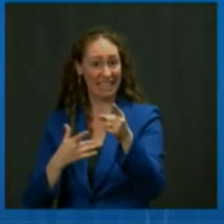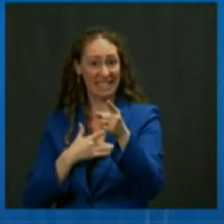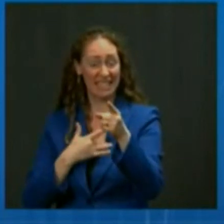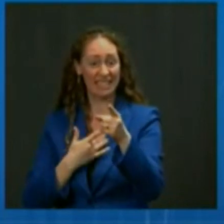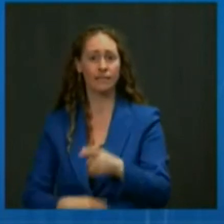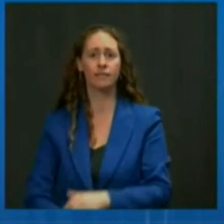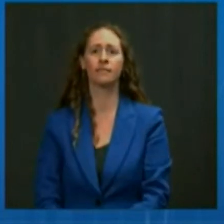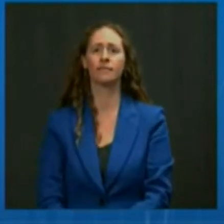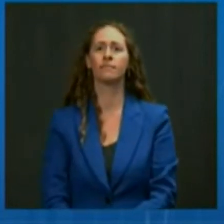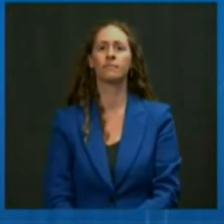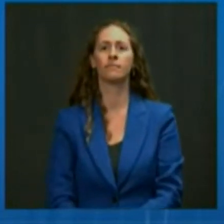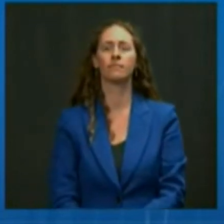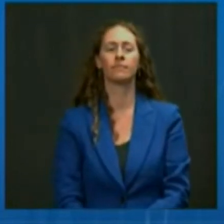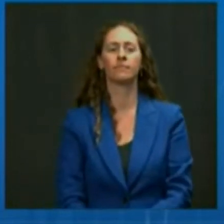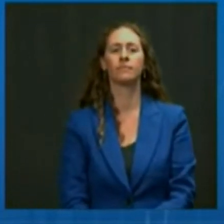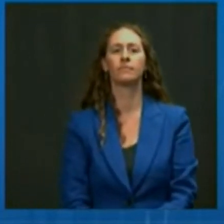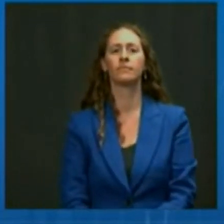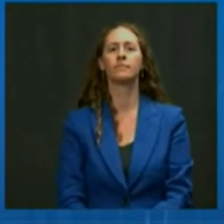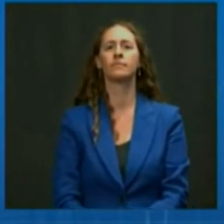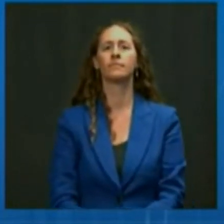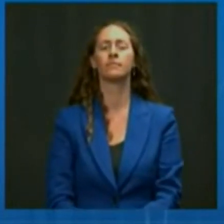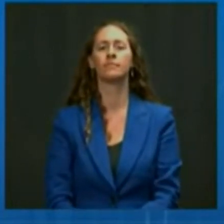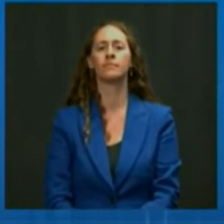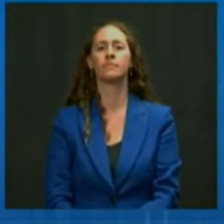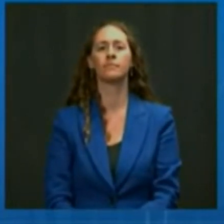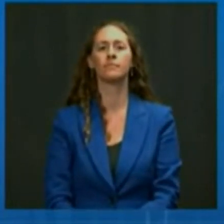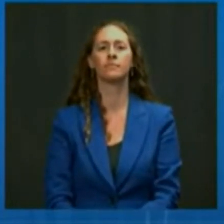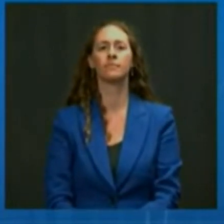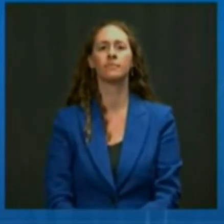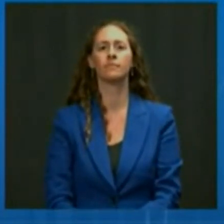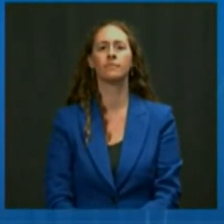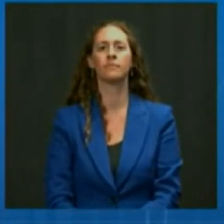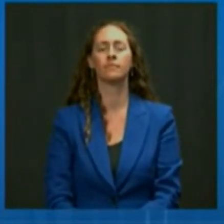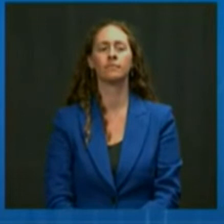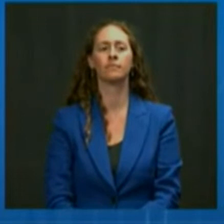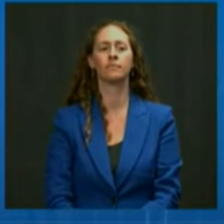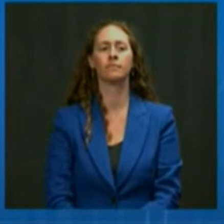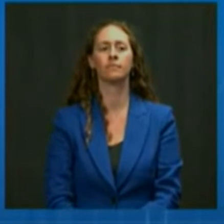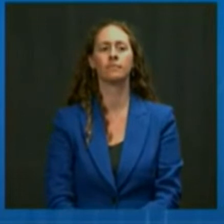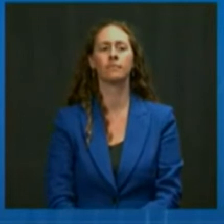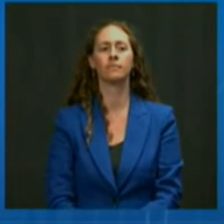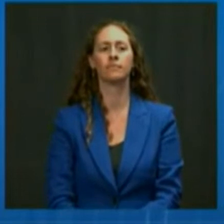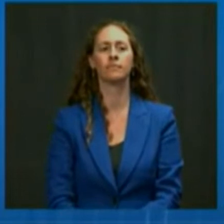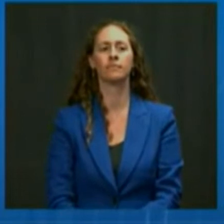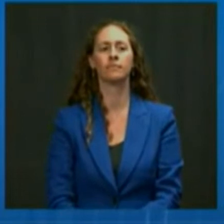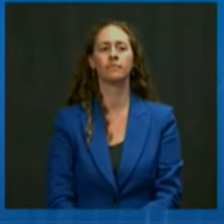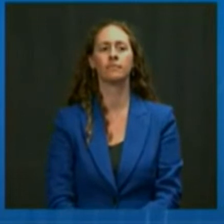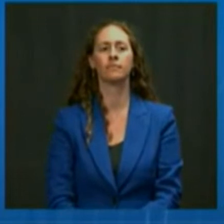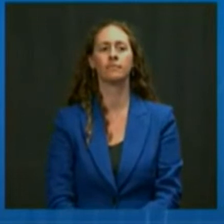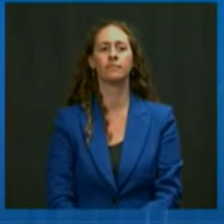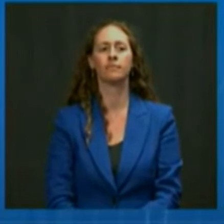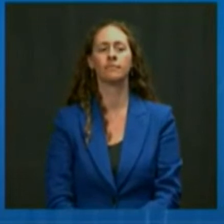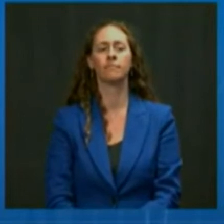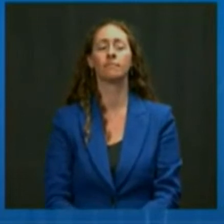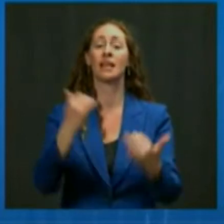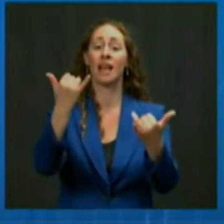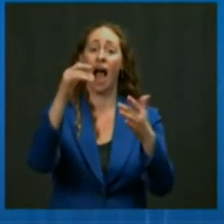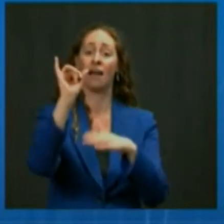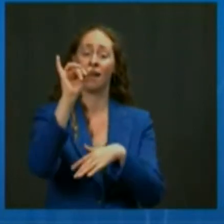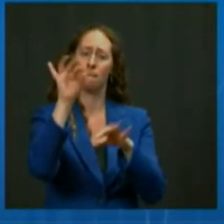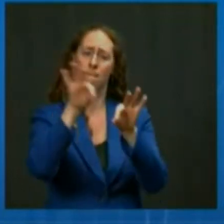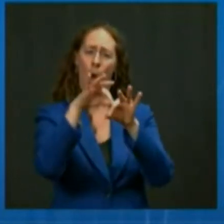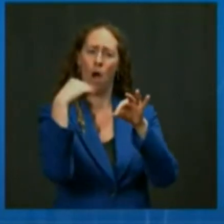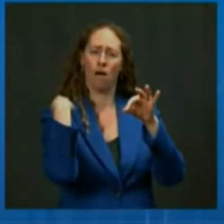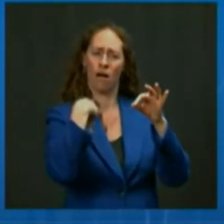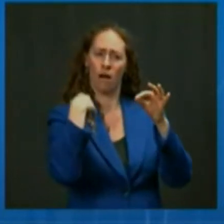Well, thanks, Jeremy, for that question. Look, first I would say that when we look at the data, we see a